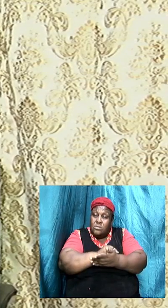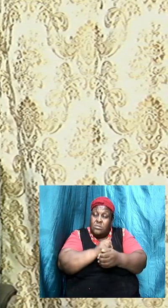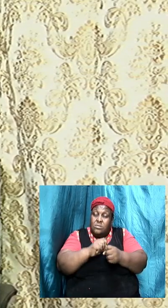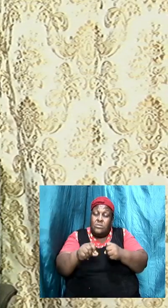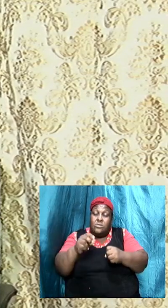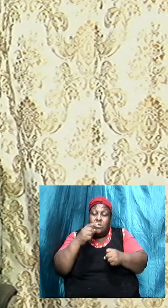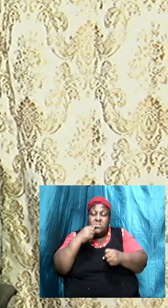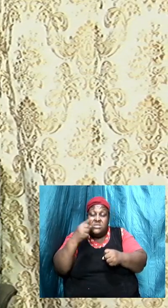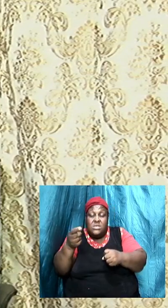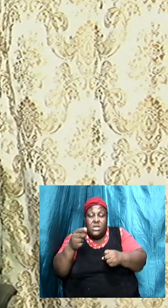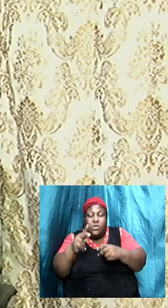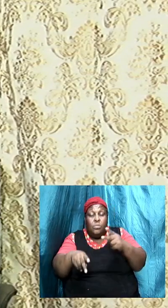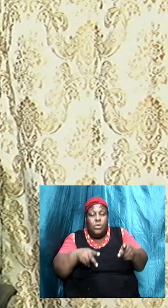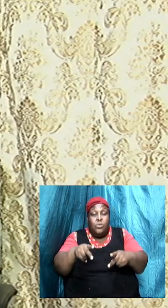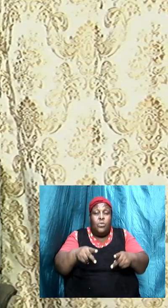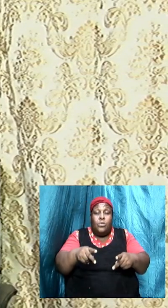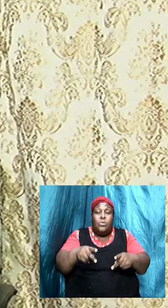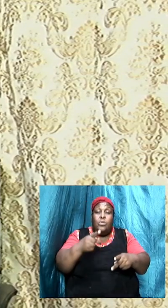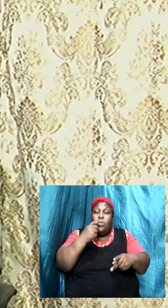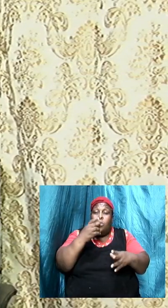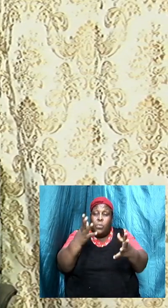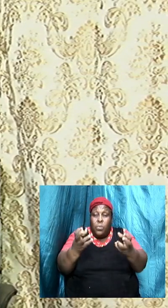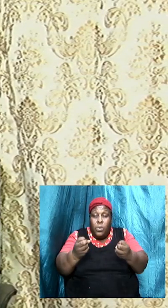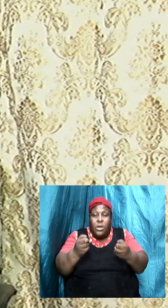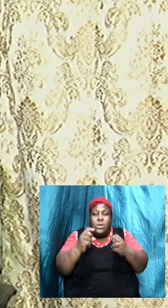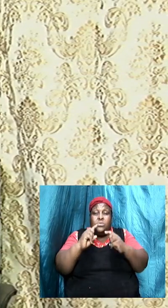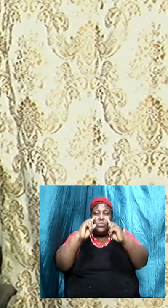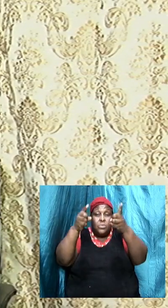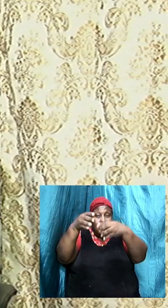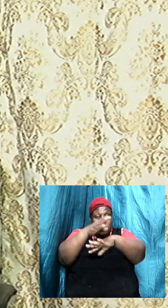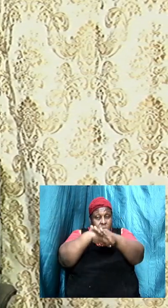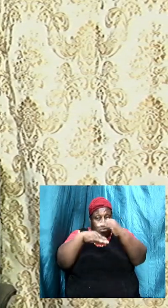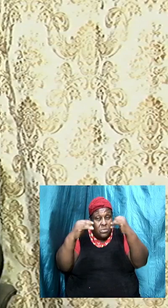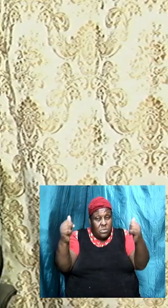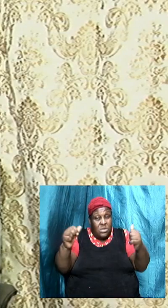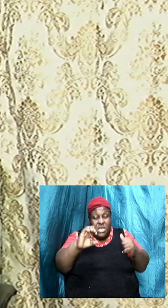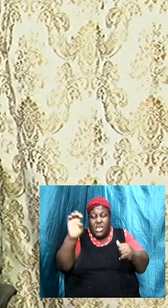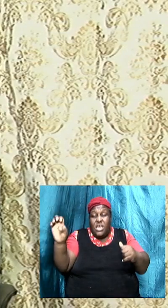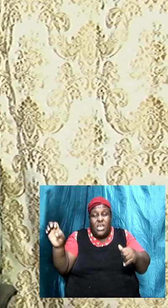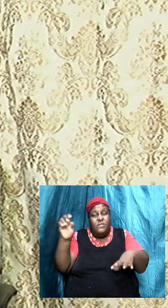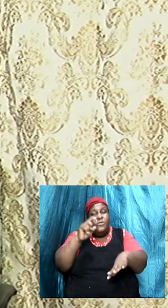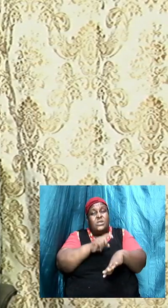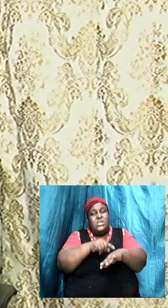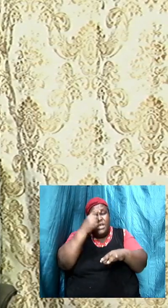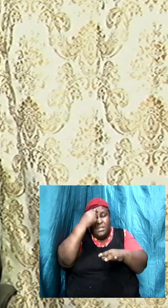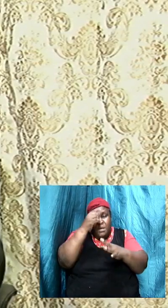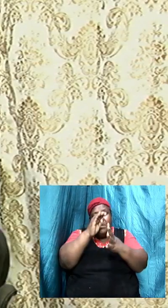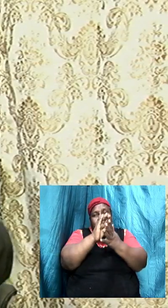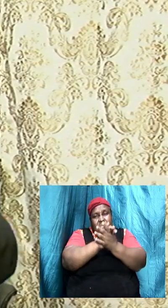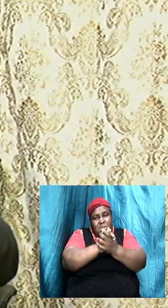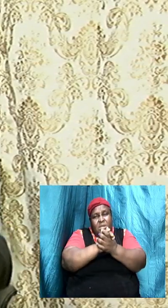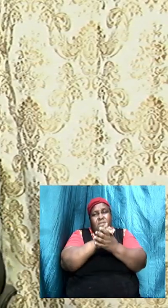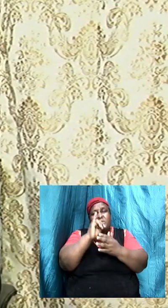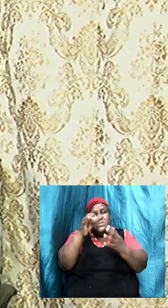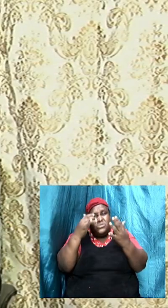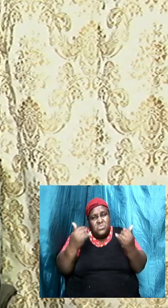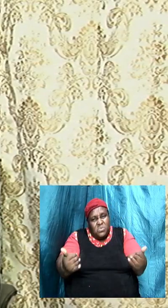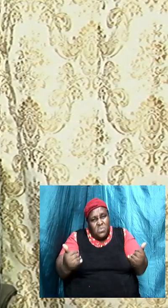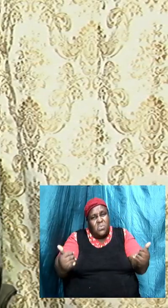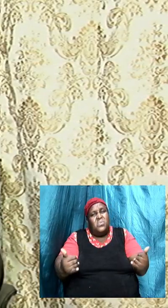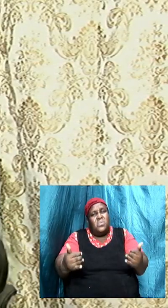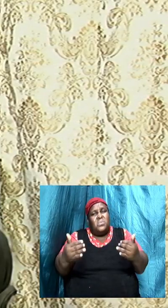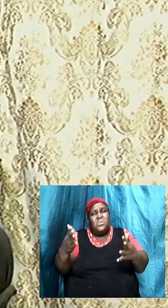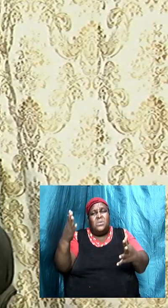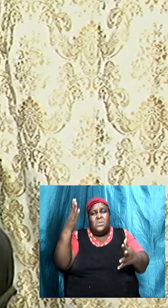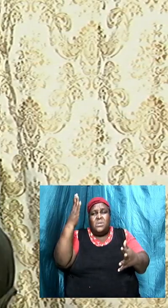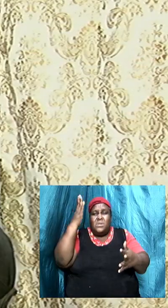the rapture, that if ever a time that we need to stand up, it is now. It's ever a time that we need to know the word of